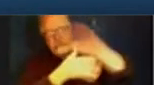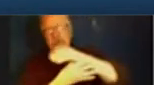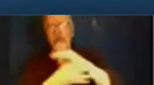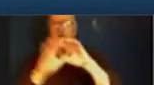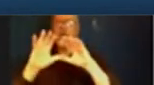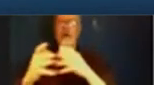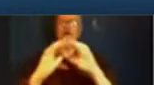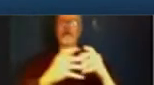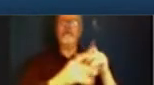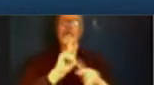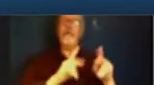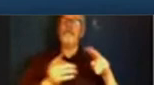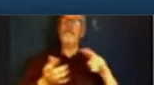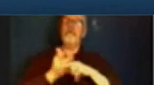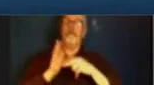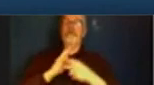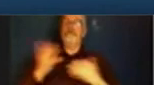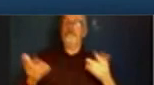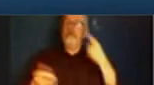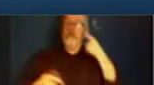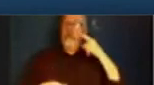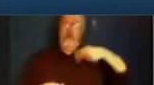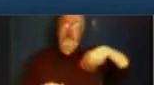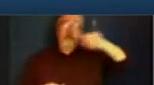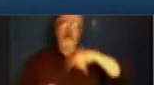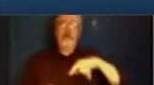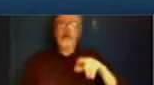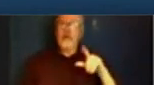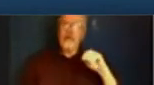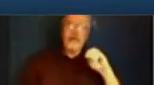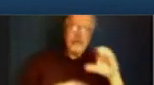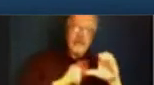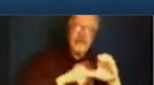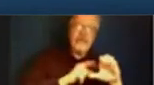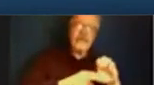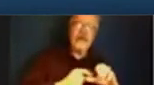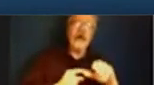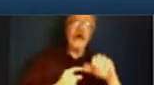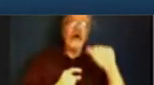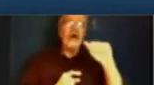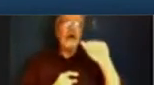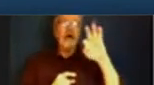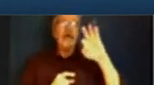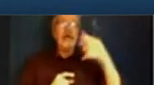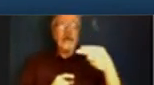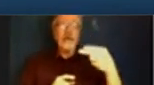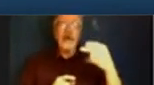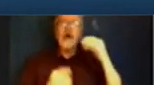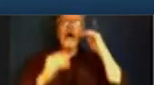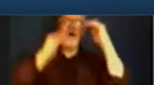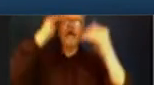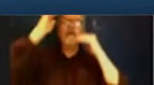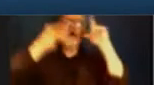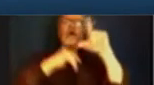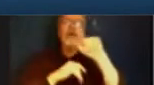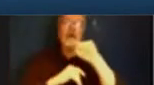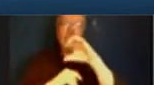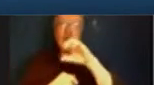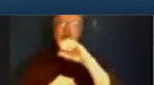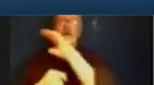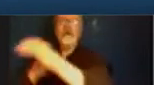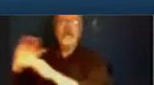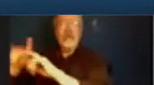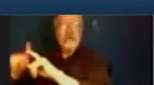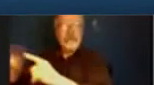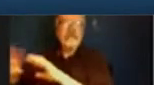for people in long-term care facilities, adult family homes. It could be people living in homeless shelters, people with low